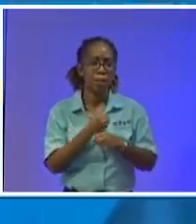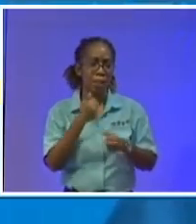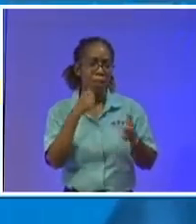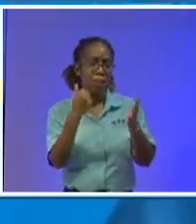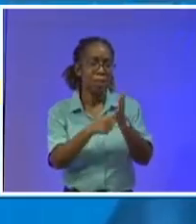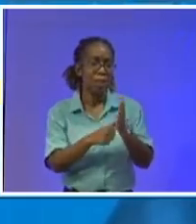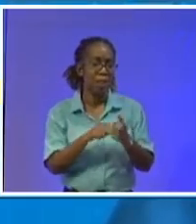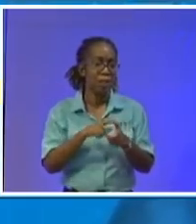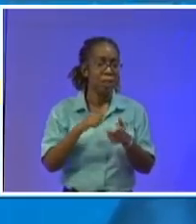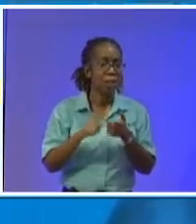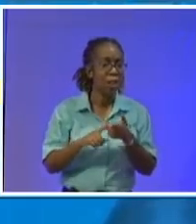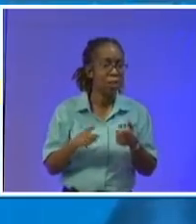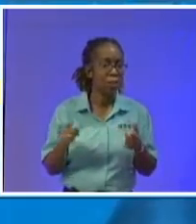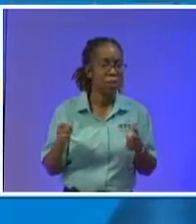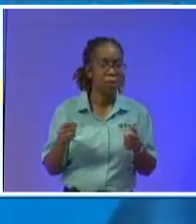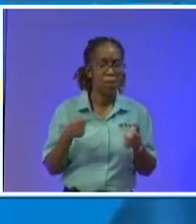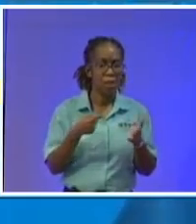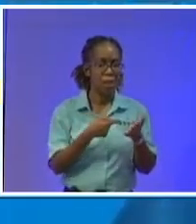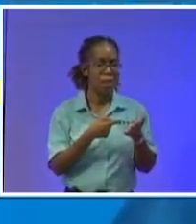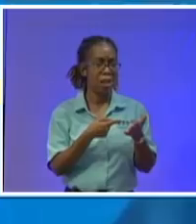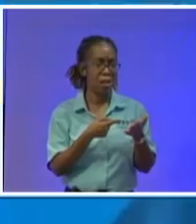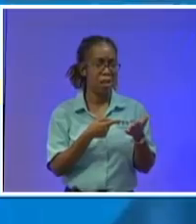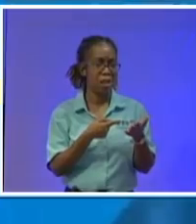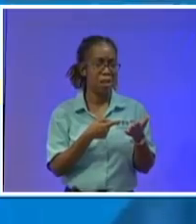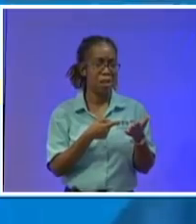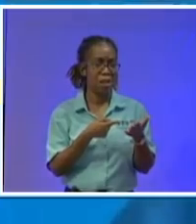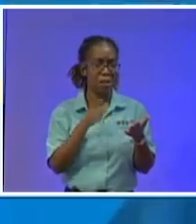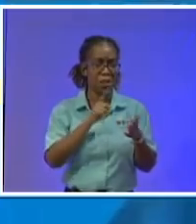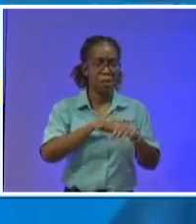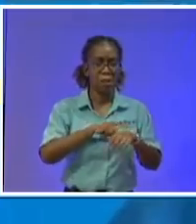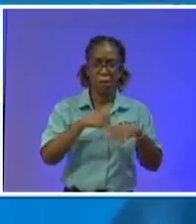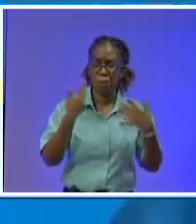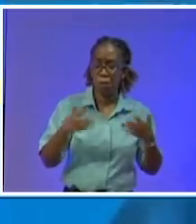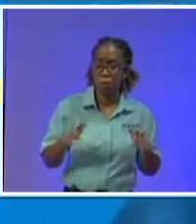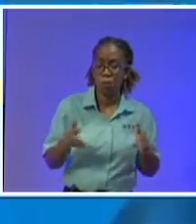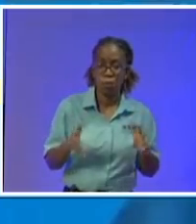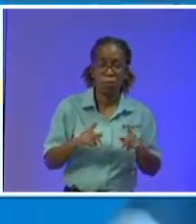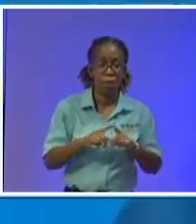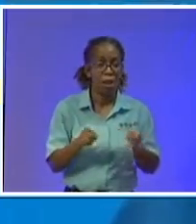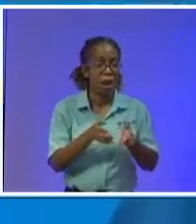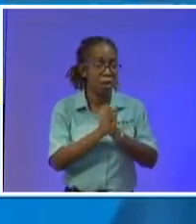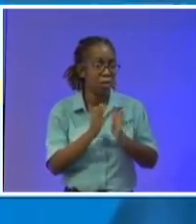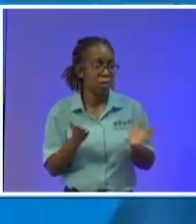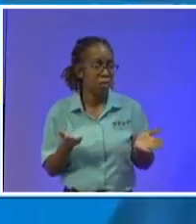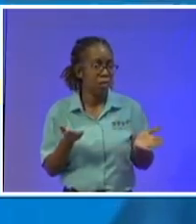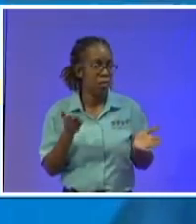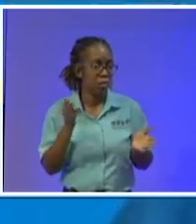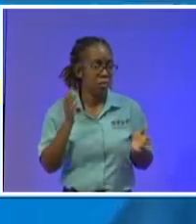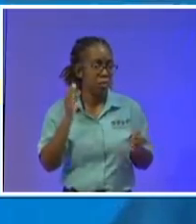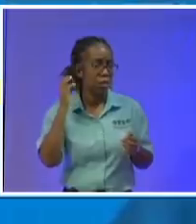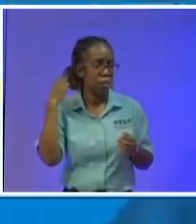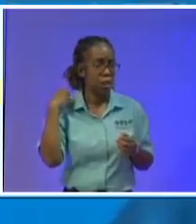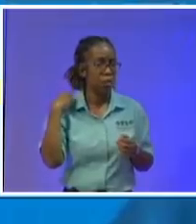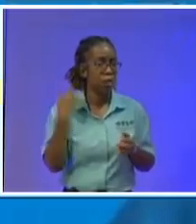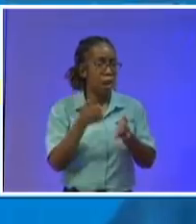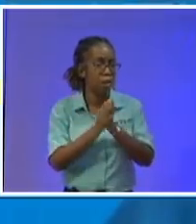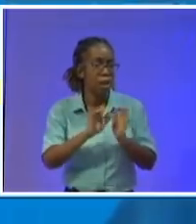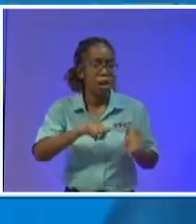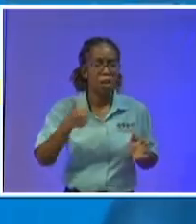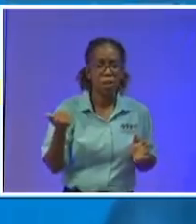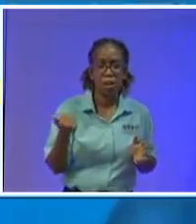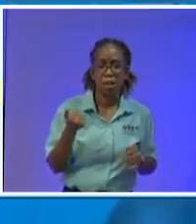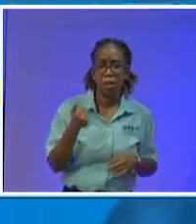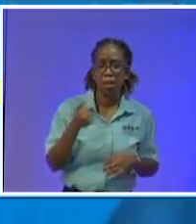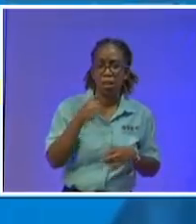employer wants another document for him to be allowed to work. Can you clear that up? And also, is it